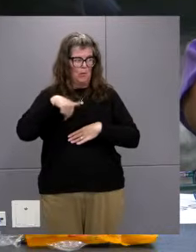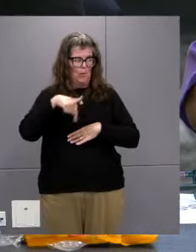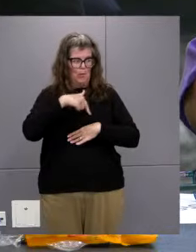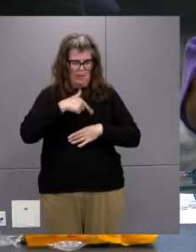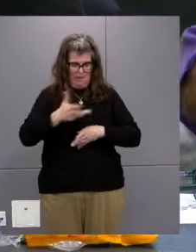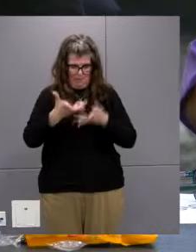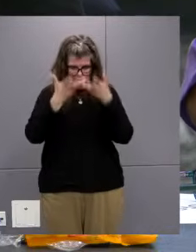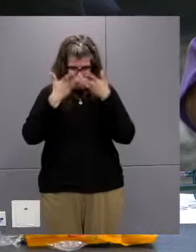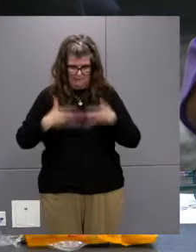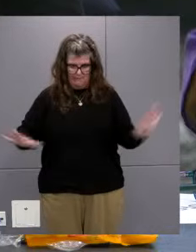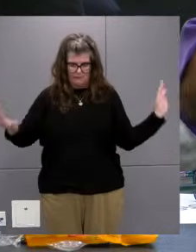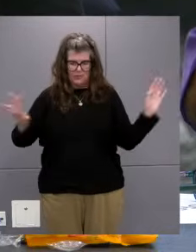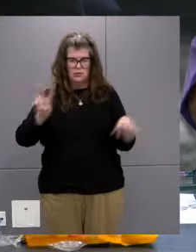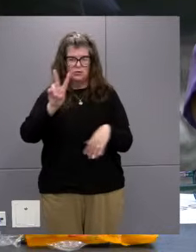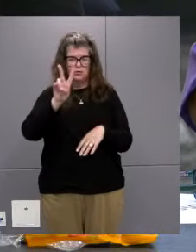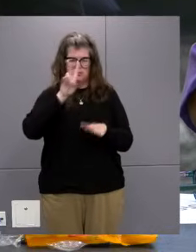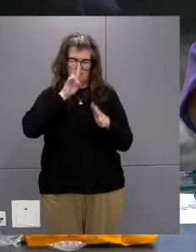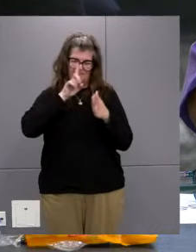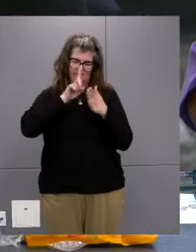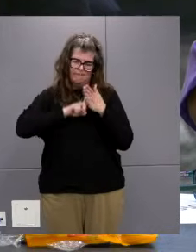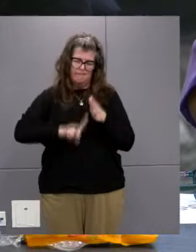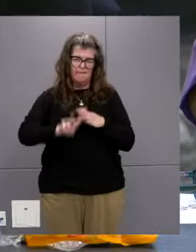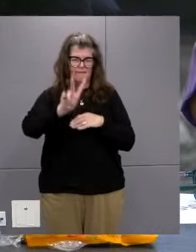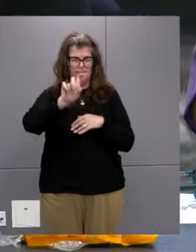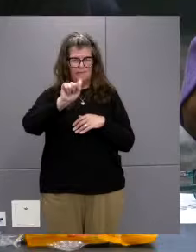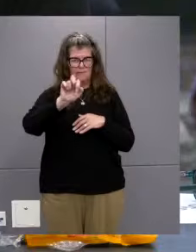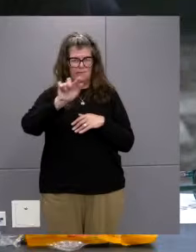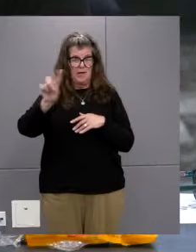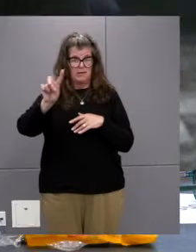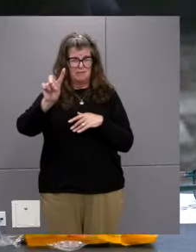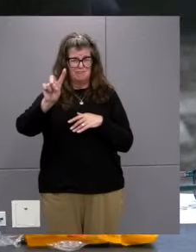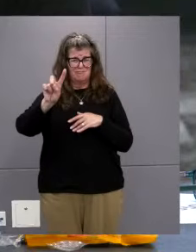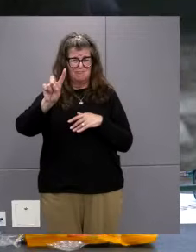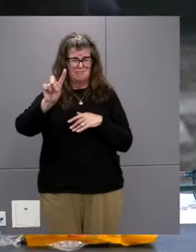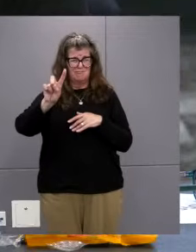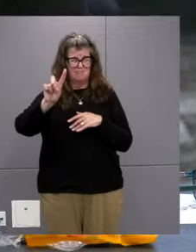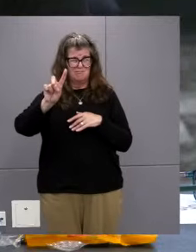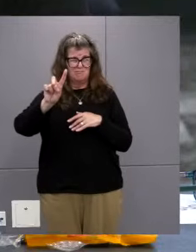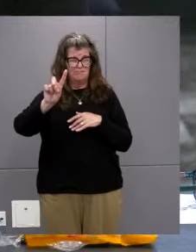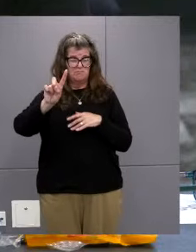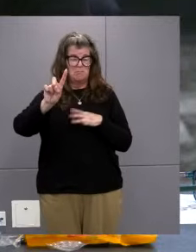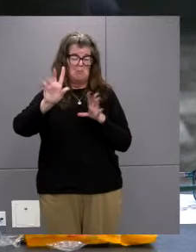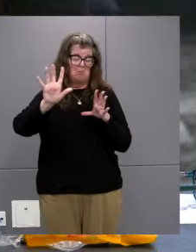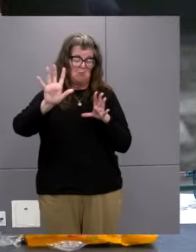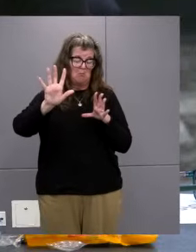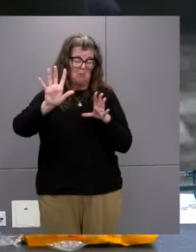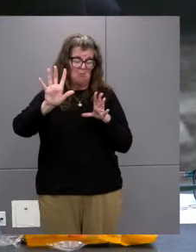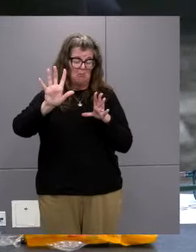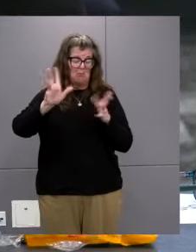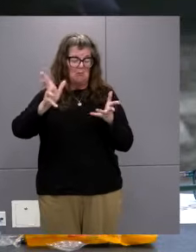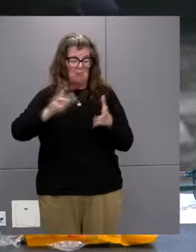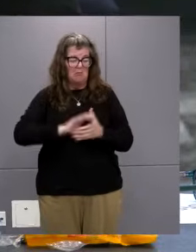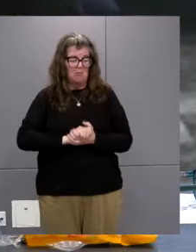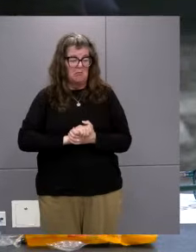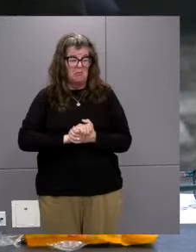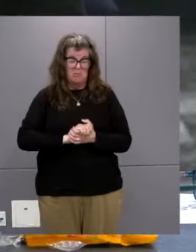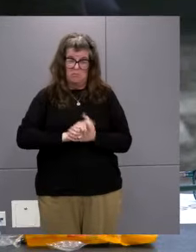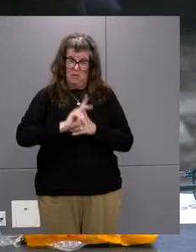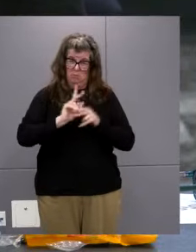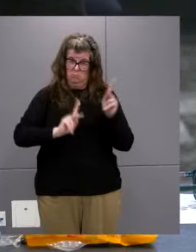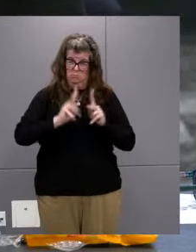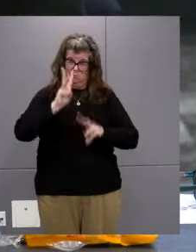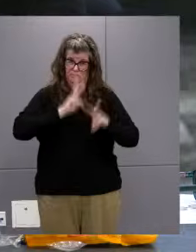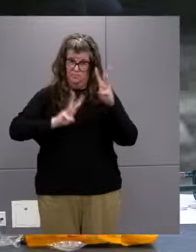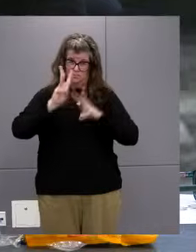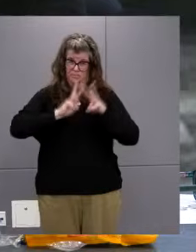and shown to be acceptable. So I took umbrage to that. But I want to know, is it that people are worried that we're going